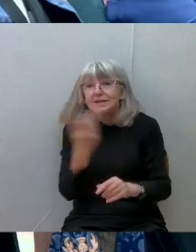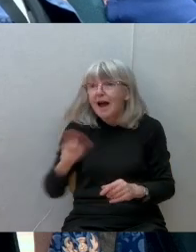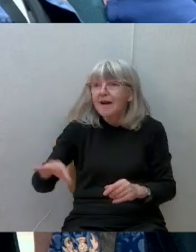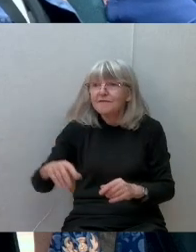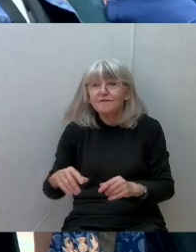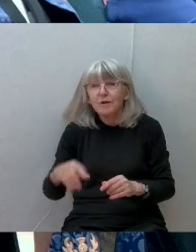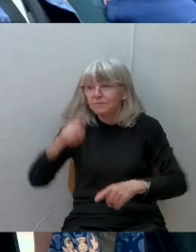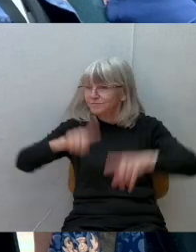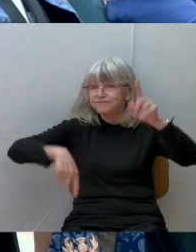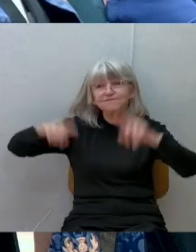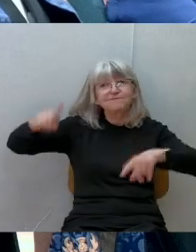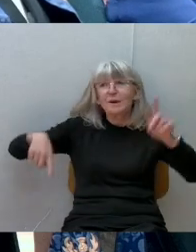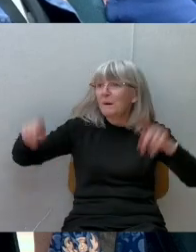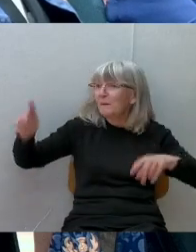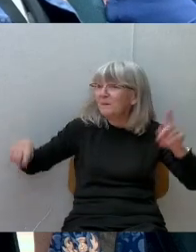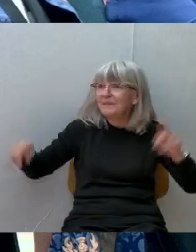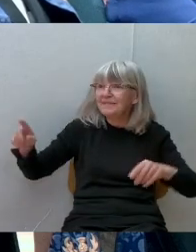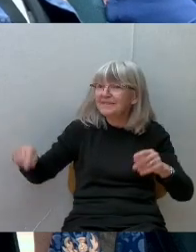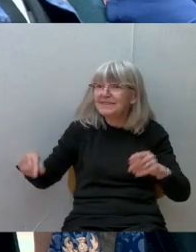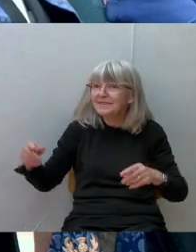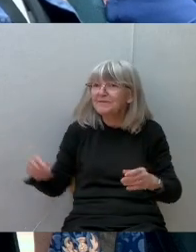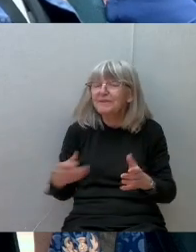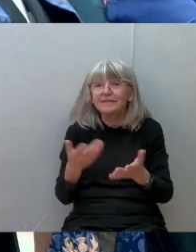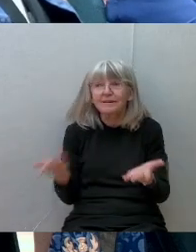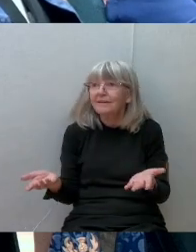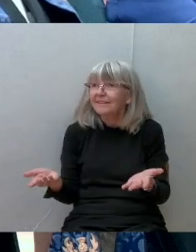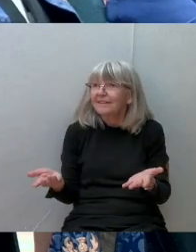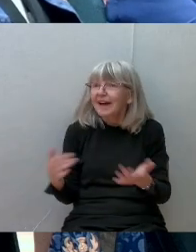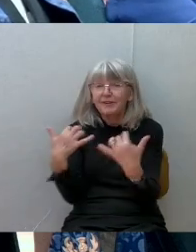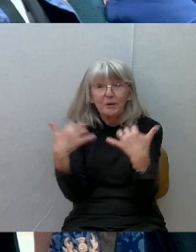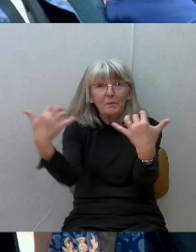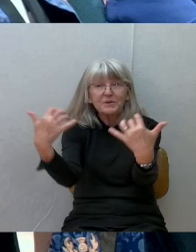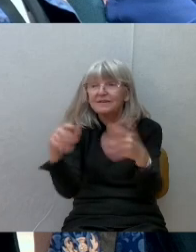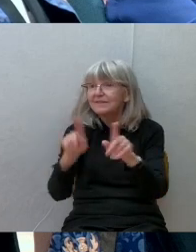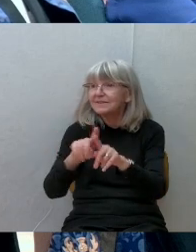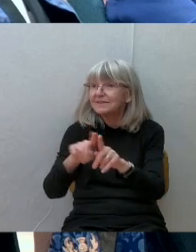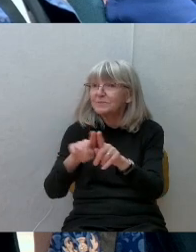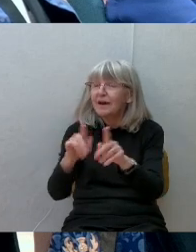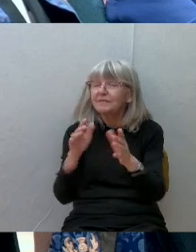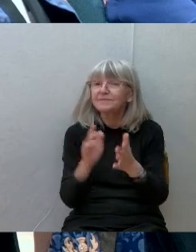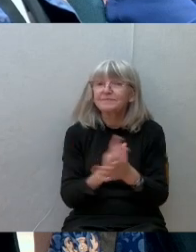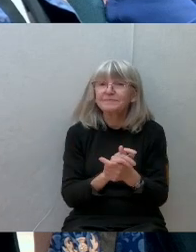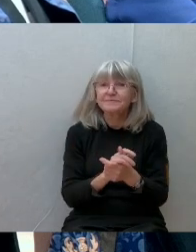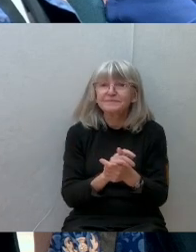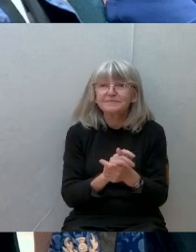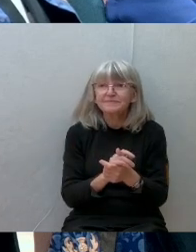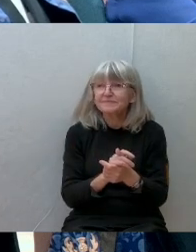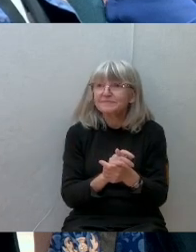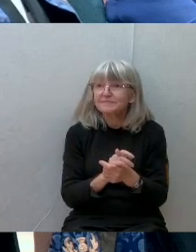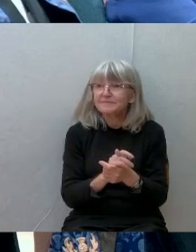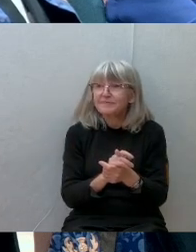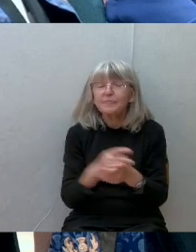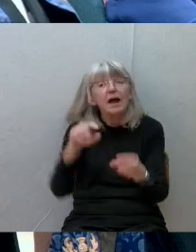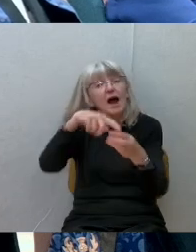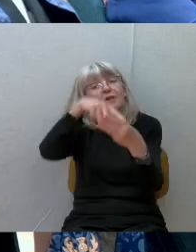countries represented here amongst our graduands, audience, and indeed on the stage. Taking that triple